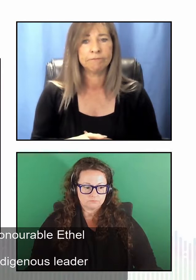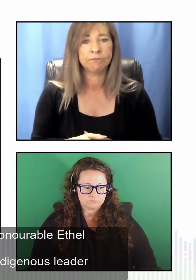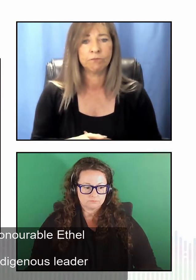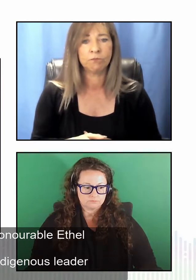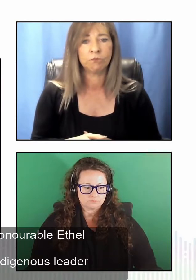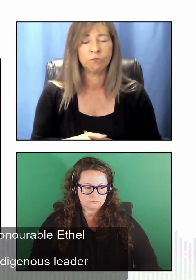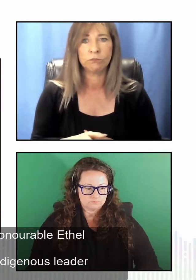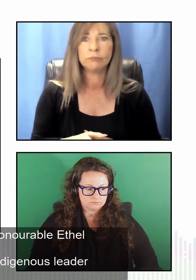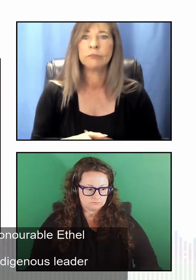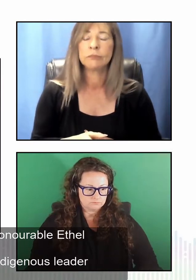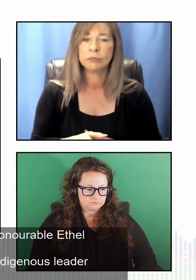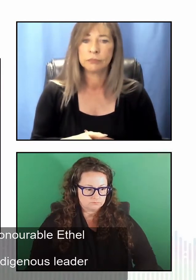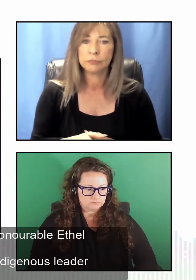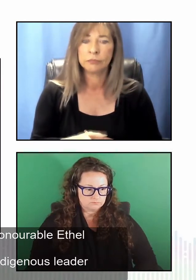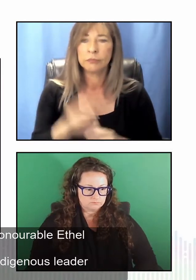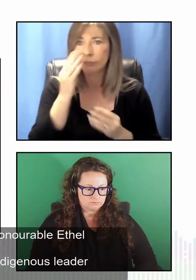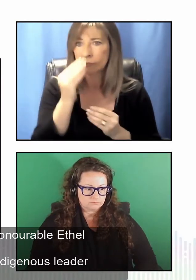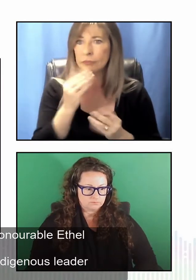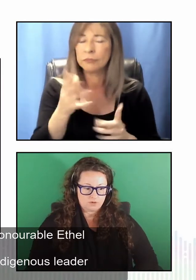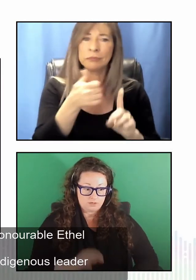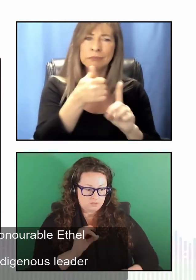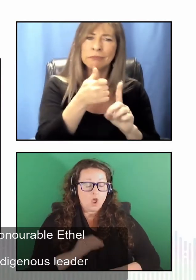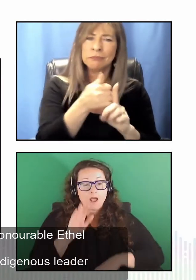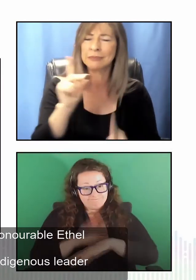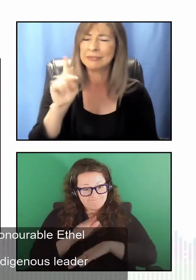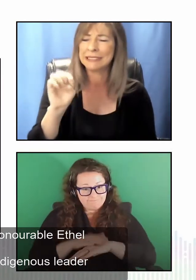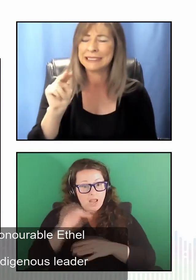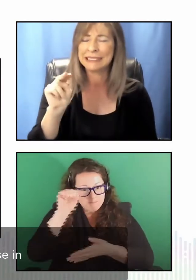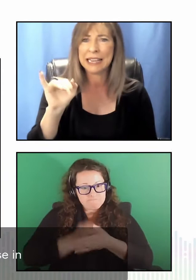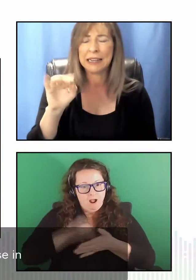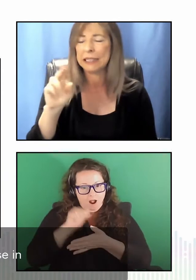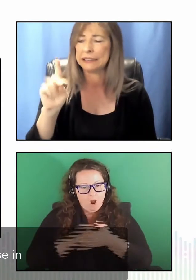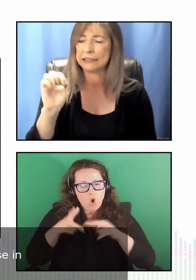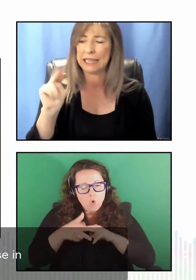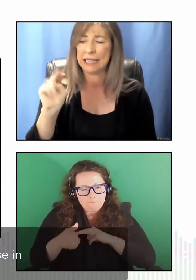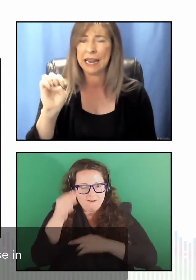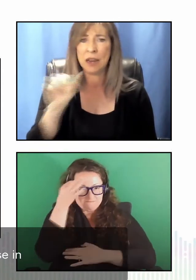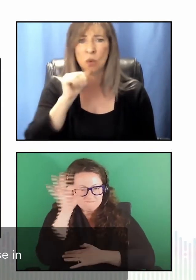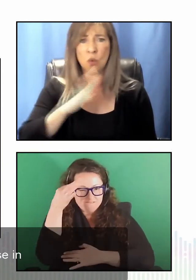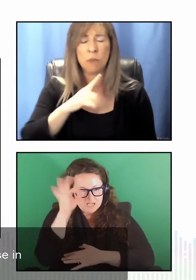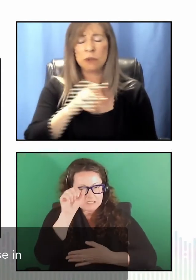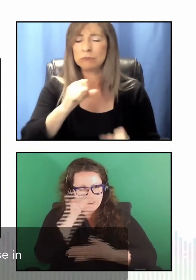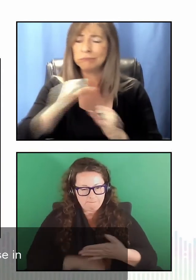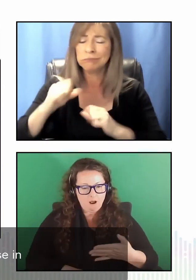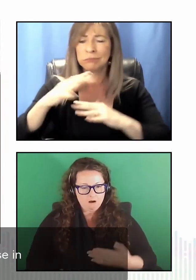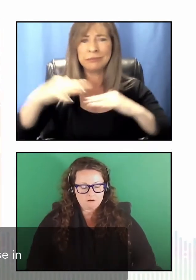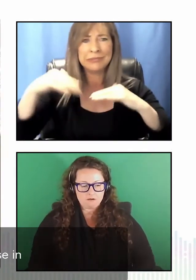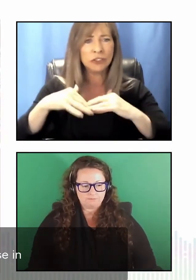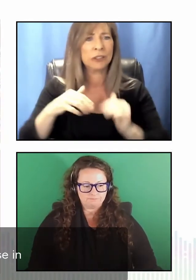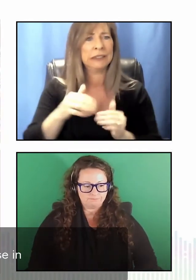Blondin-Andrew, Privy Councillor, a Dene woman and strong Indigenous leader who has served 17 years in